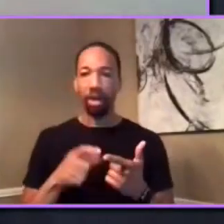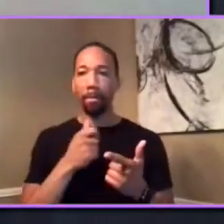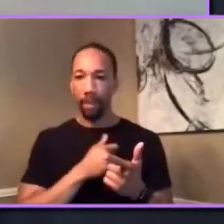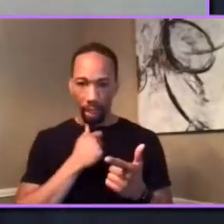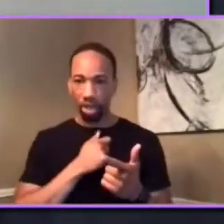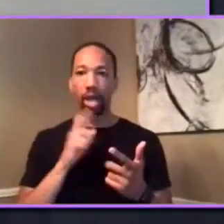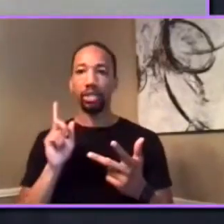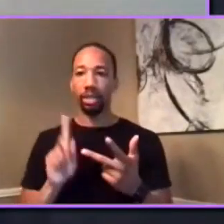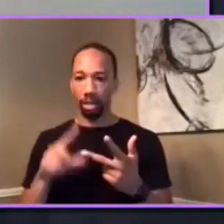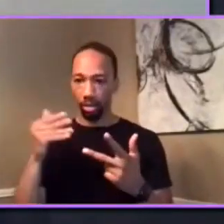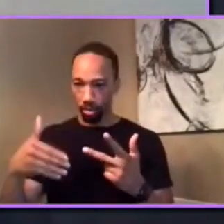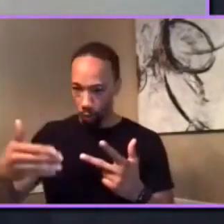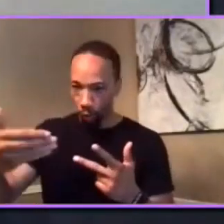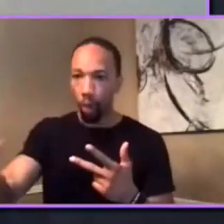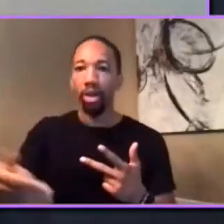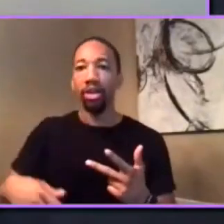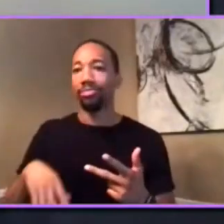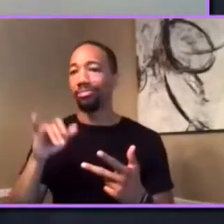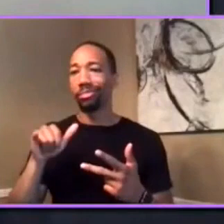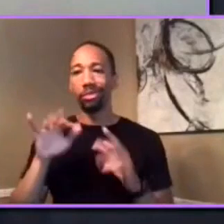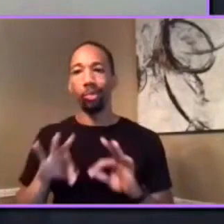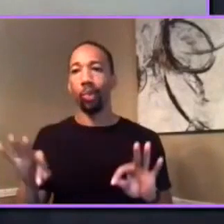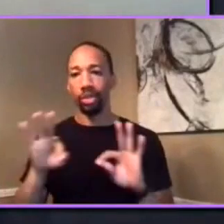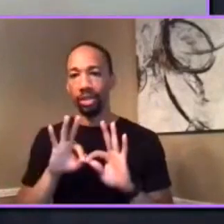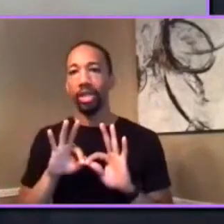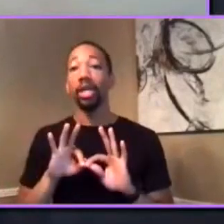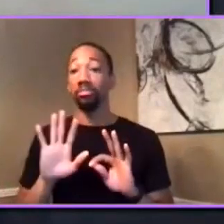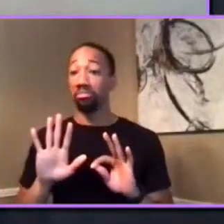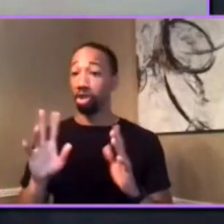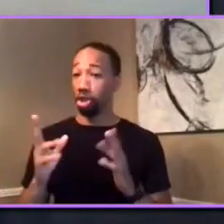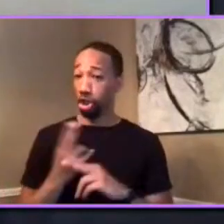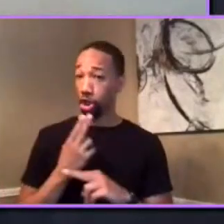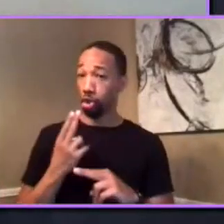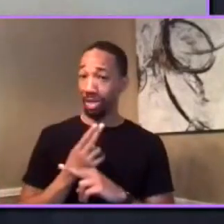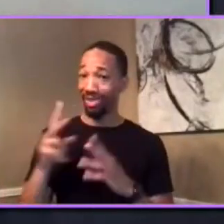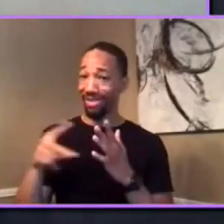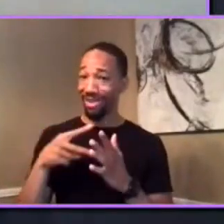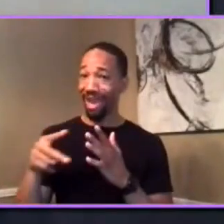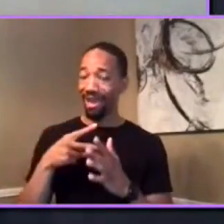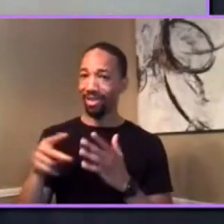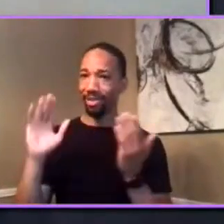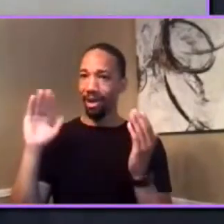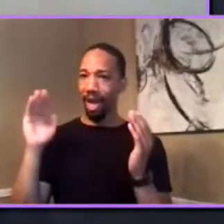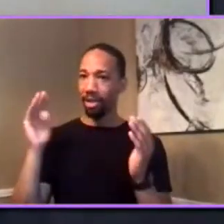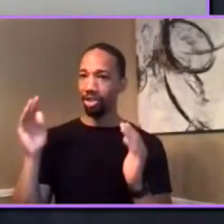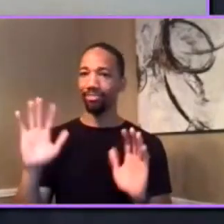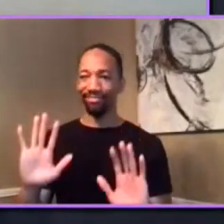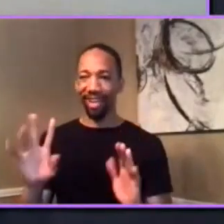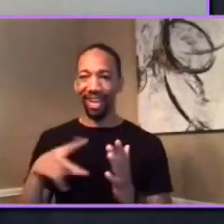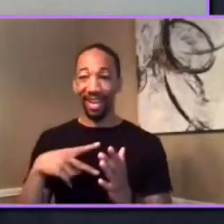And to use a dance analogy, dance is a two-way street, right? So for dancers who